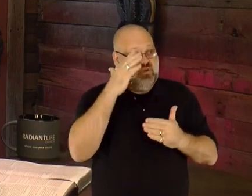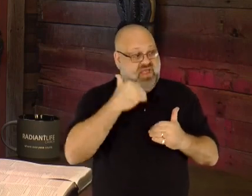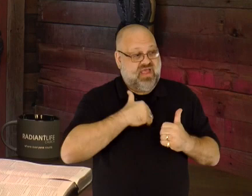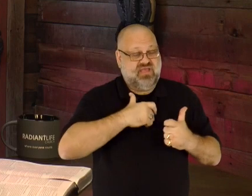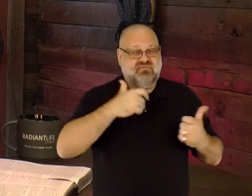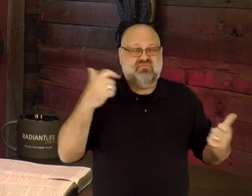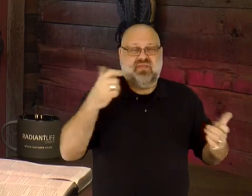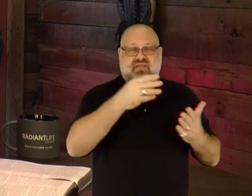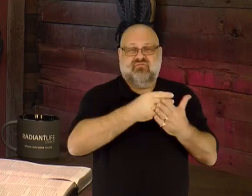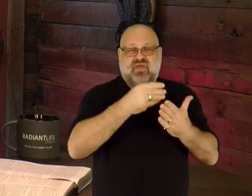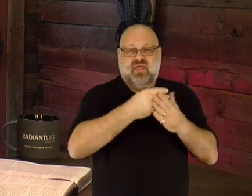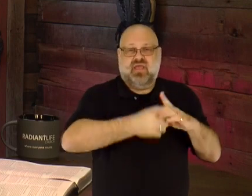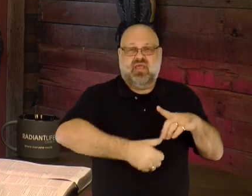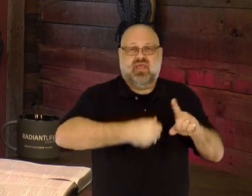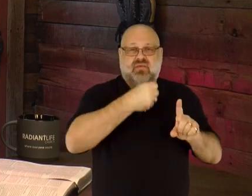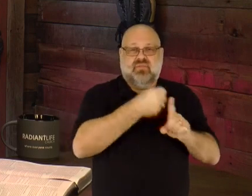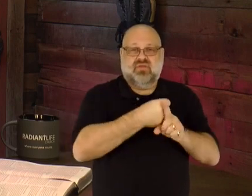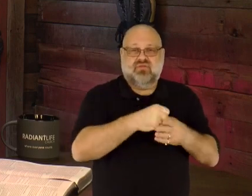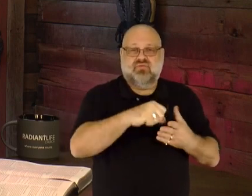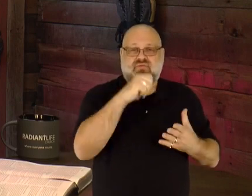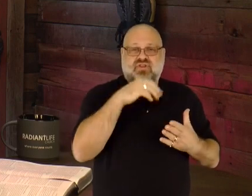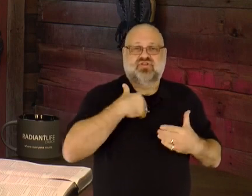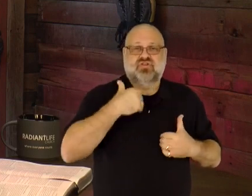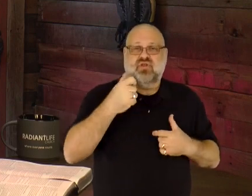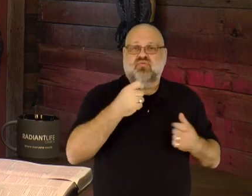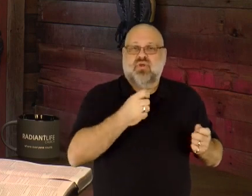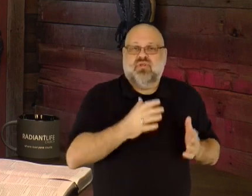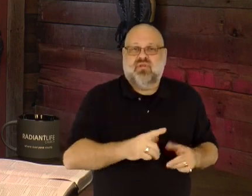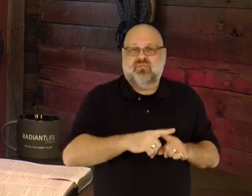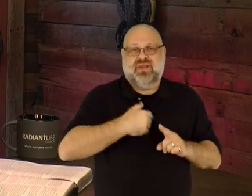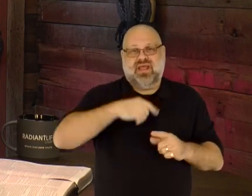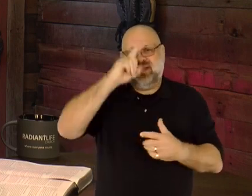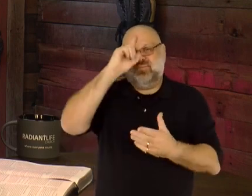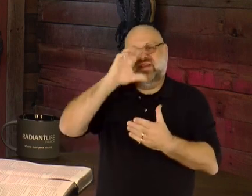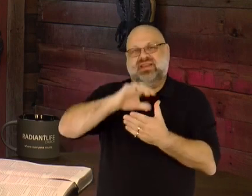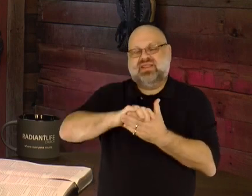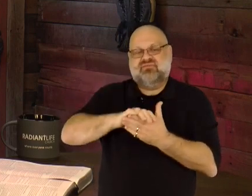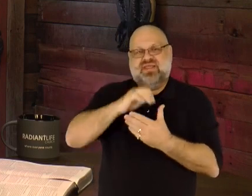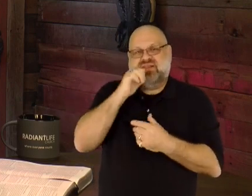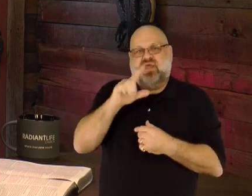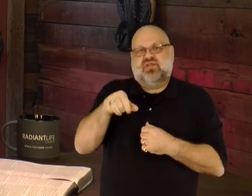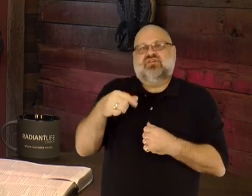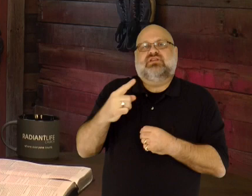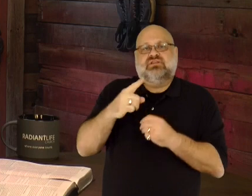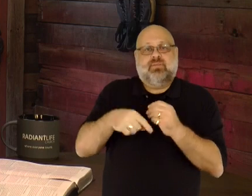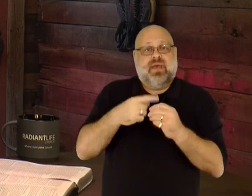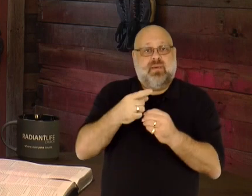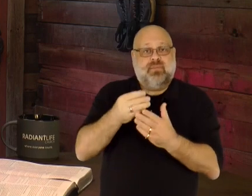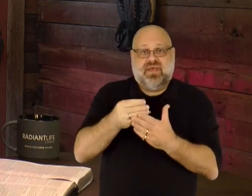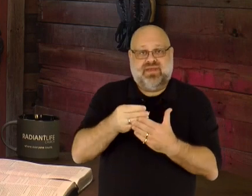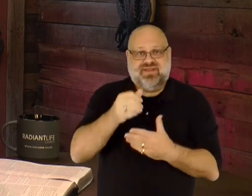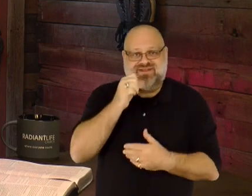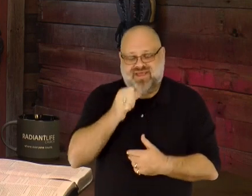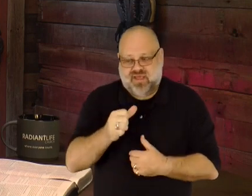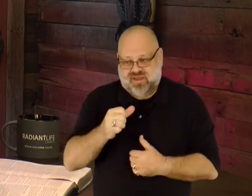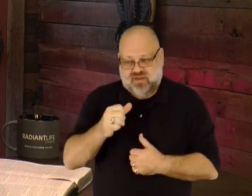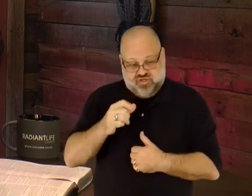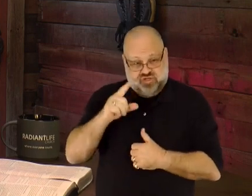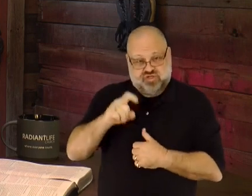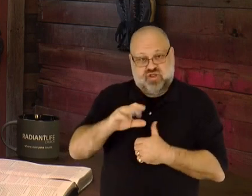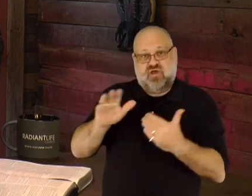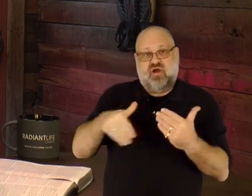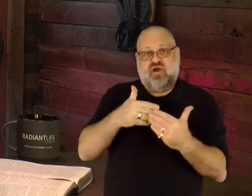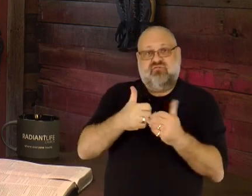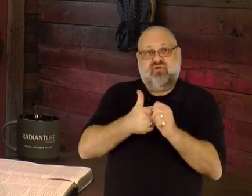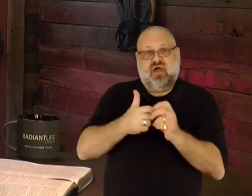major financial impact on this rich young ruler. But I believe it isn't just about money. Should all followers of